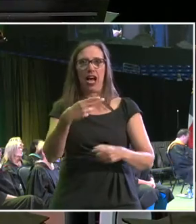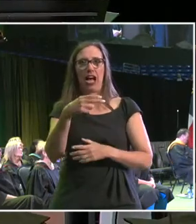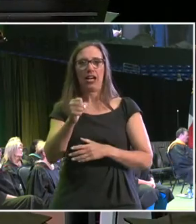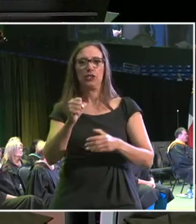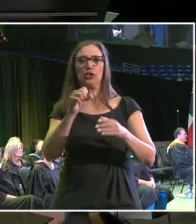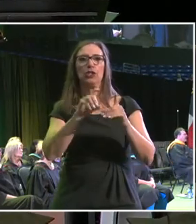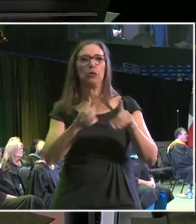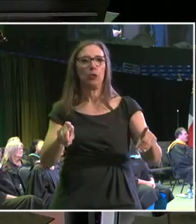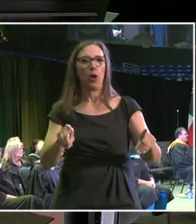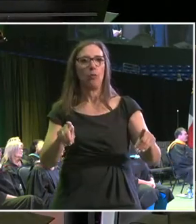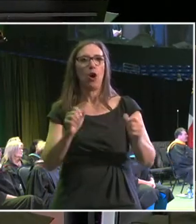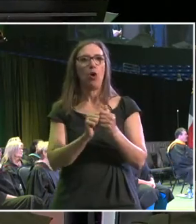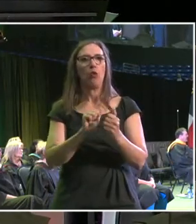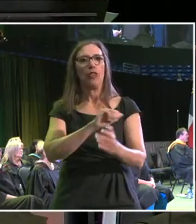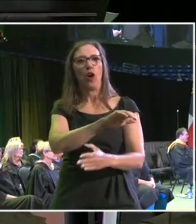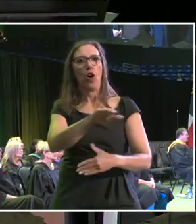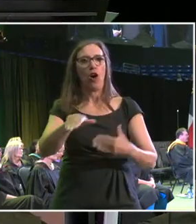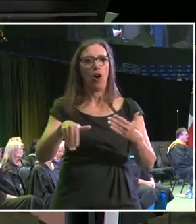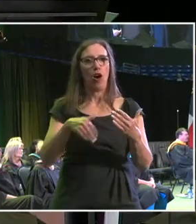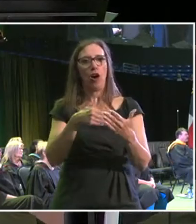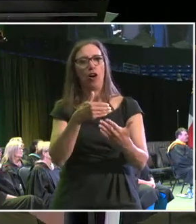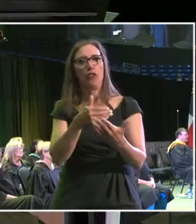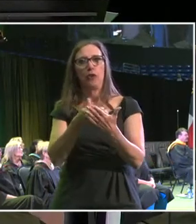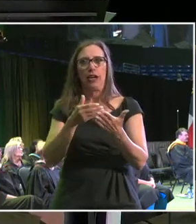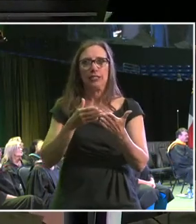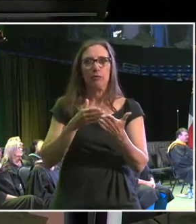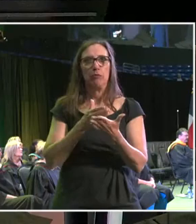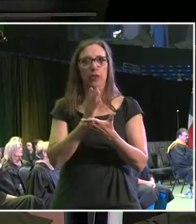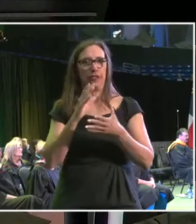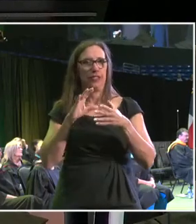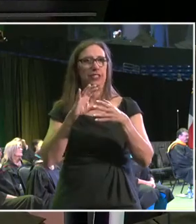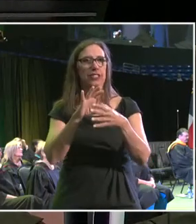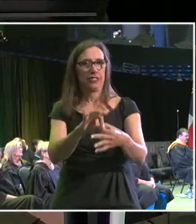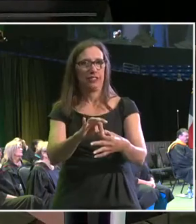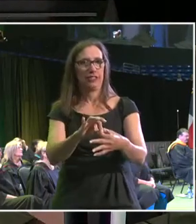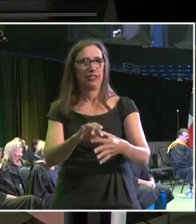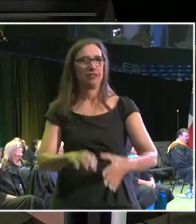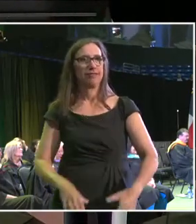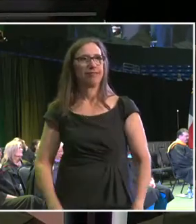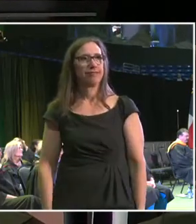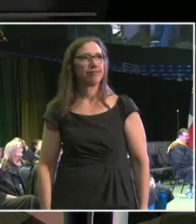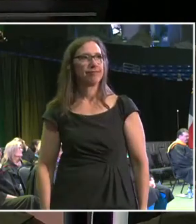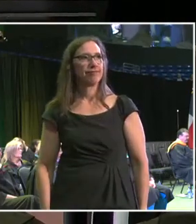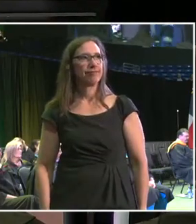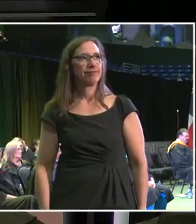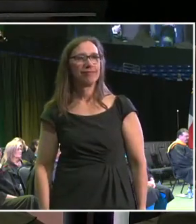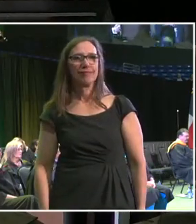school diploma with all the rights and privileges pertaining thereunto.